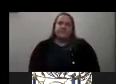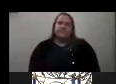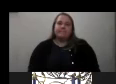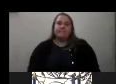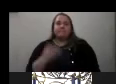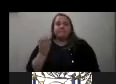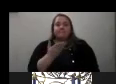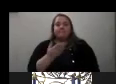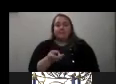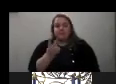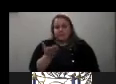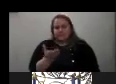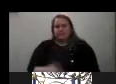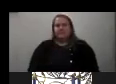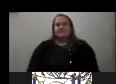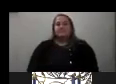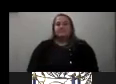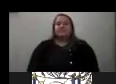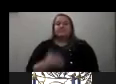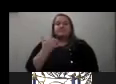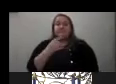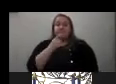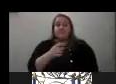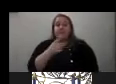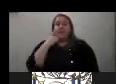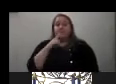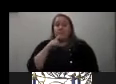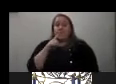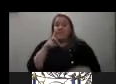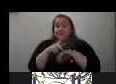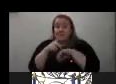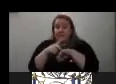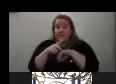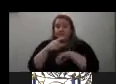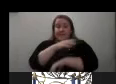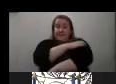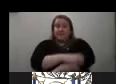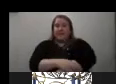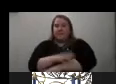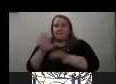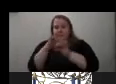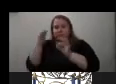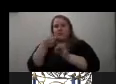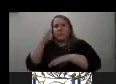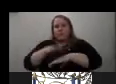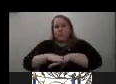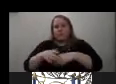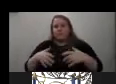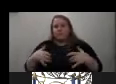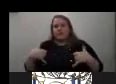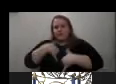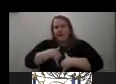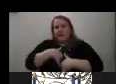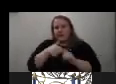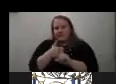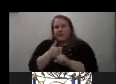There you go with the two of them. Now the sleeves for diamonds are sewn onto the vest, the jacket part.